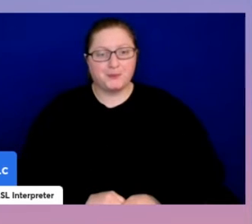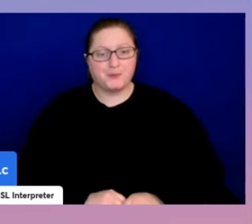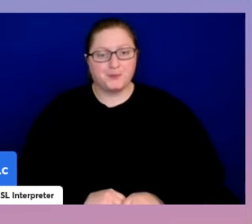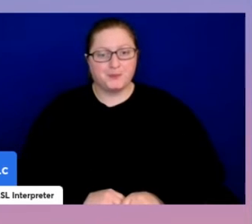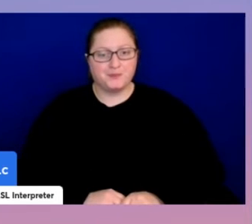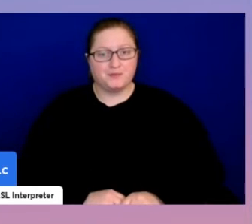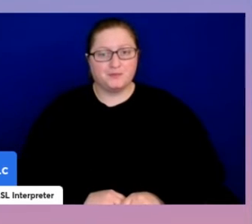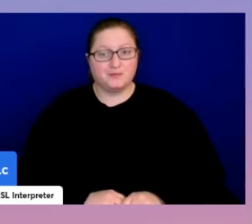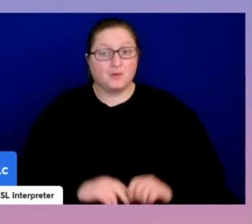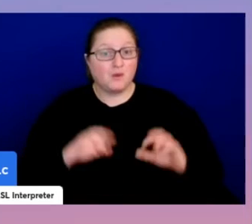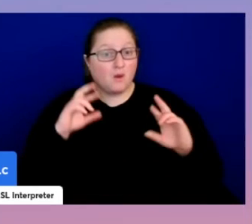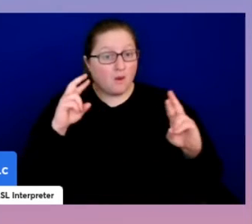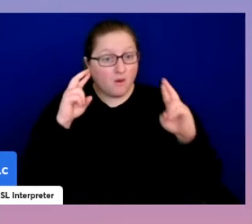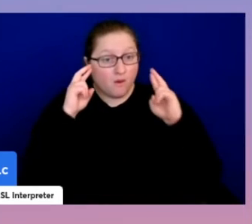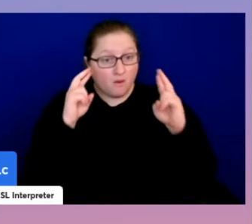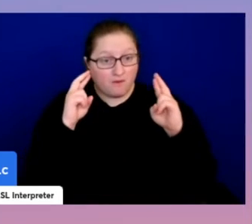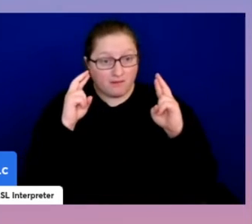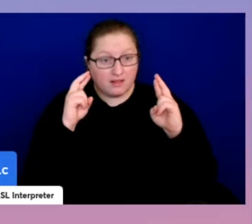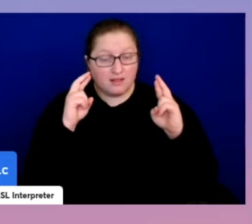and hopefully for the